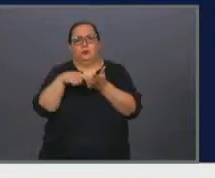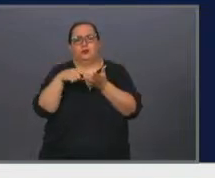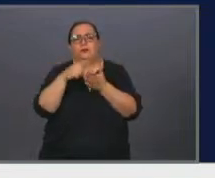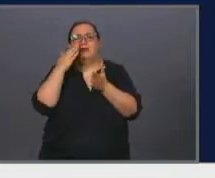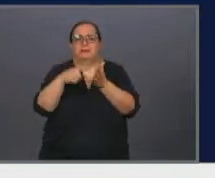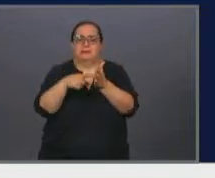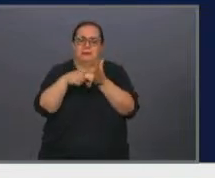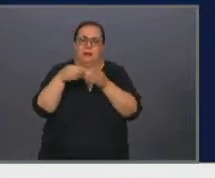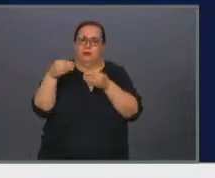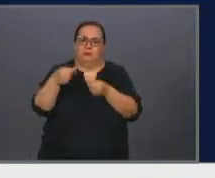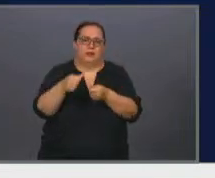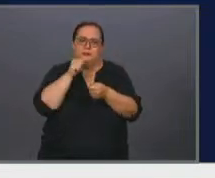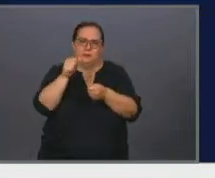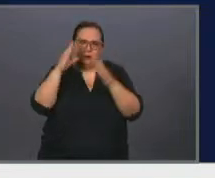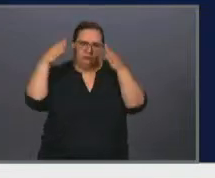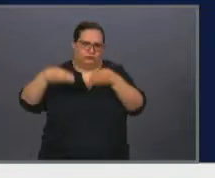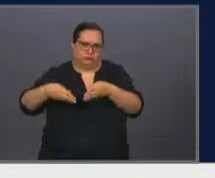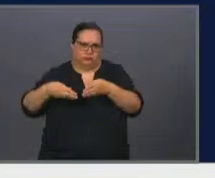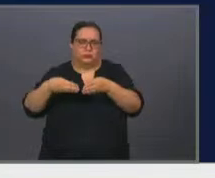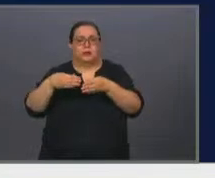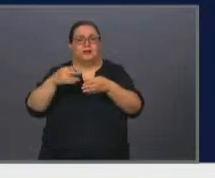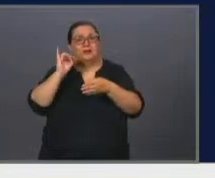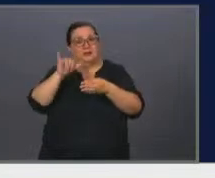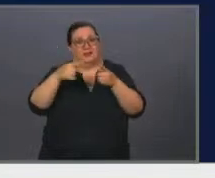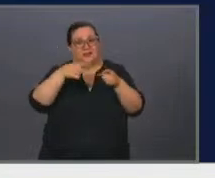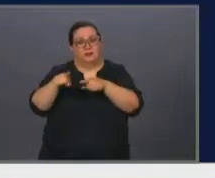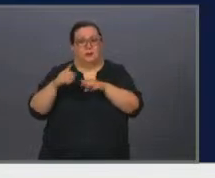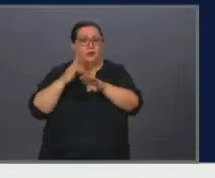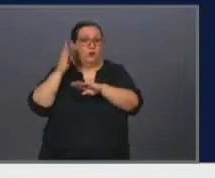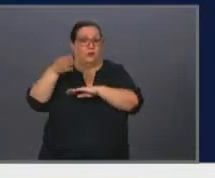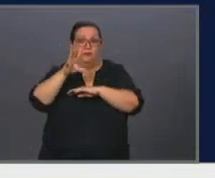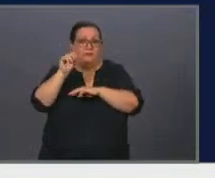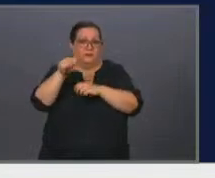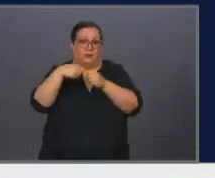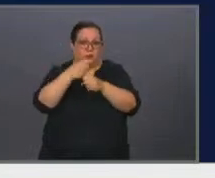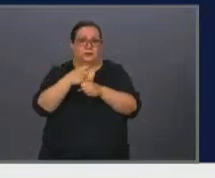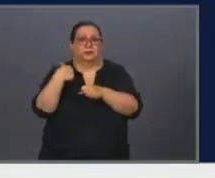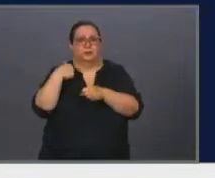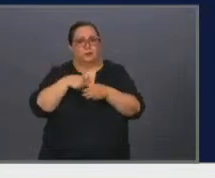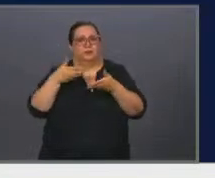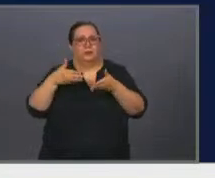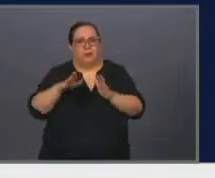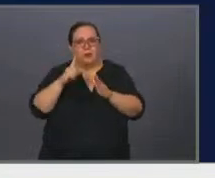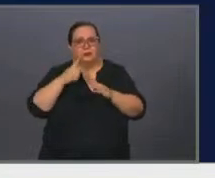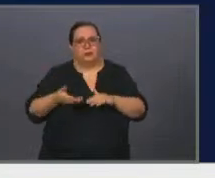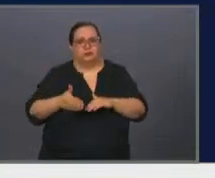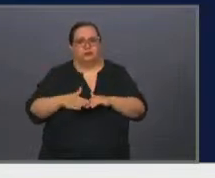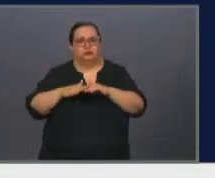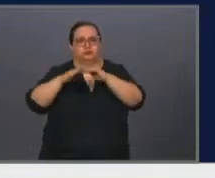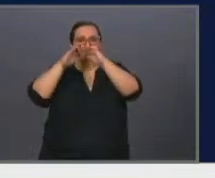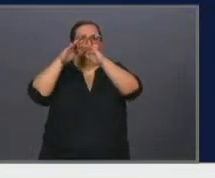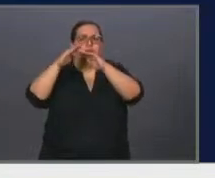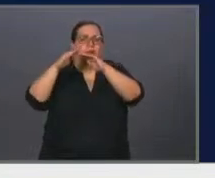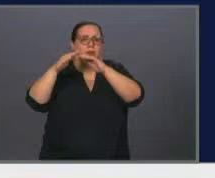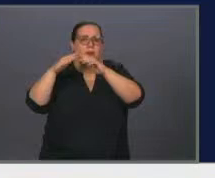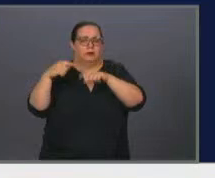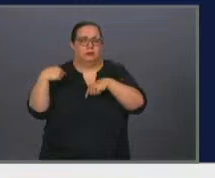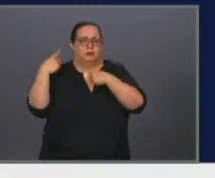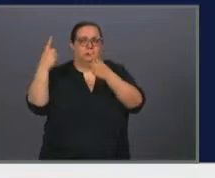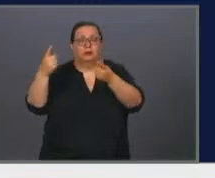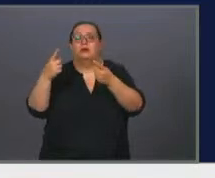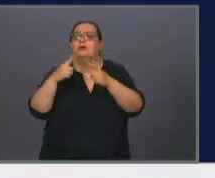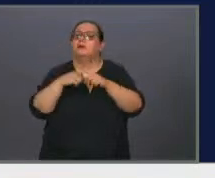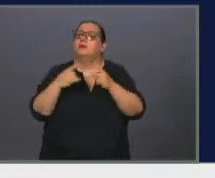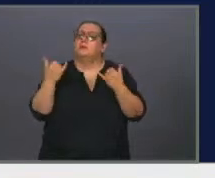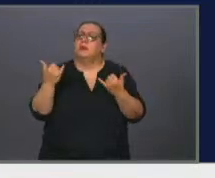it's been the case for over 50 years. And we've allowed for it to just culminate to this point. But more acutely, you have two